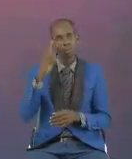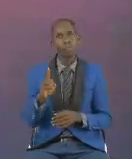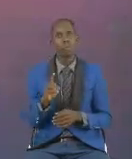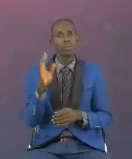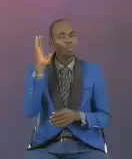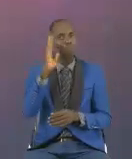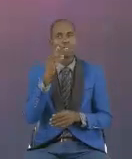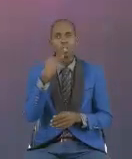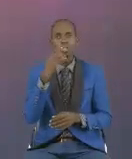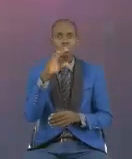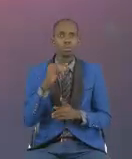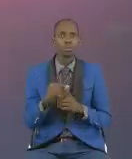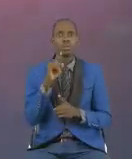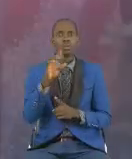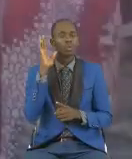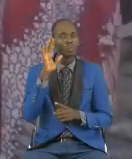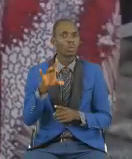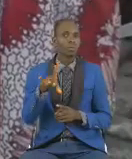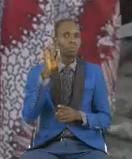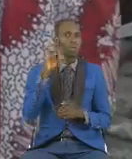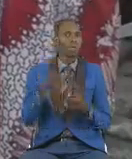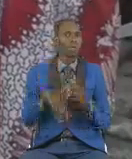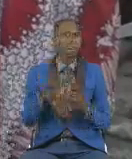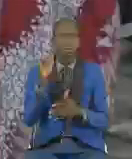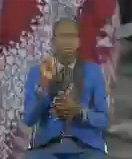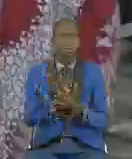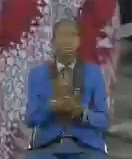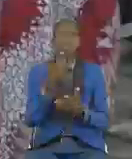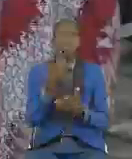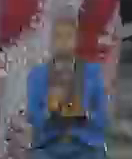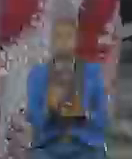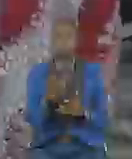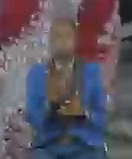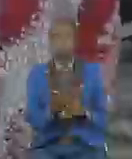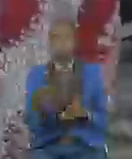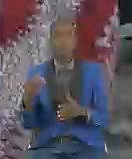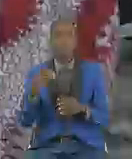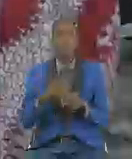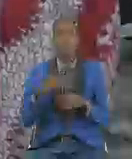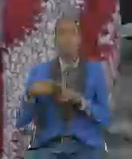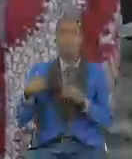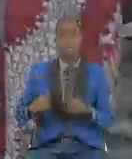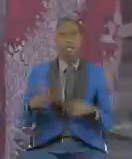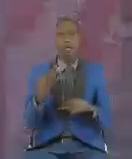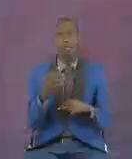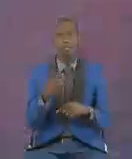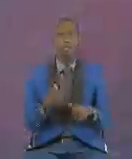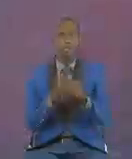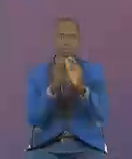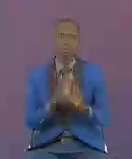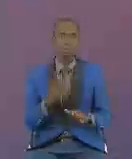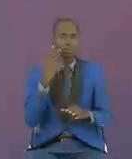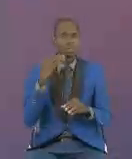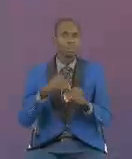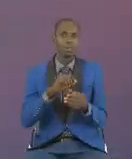word. You're going to find that the central thing in the Acts of the Apostles. Then he tells us in verse 30.